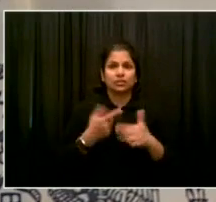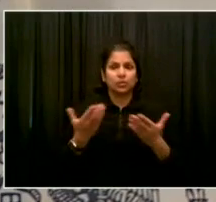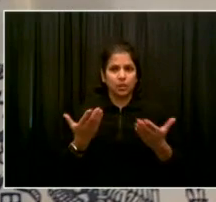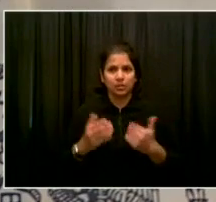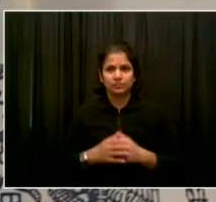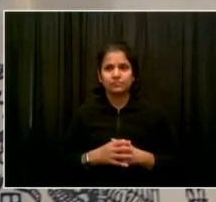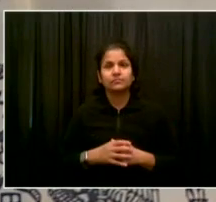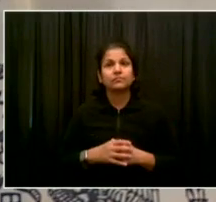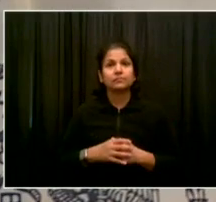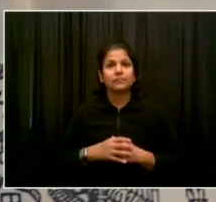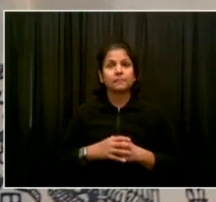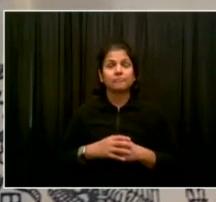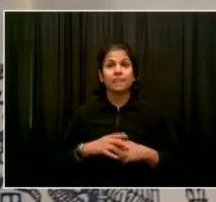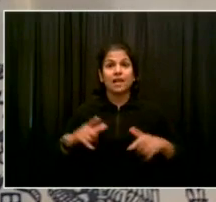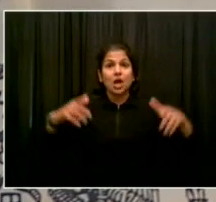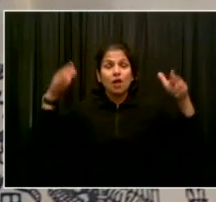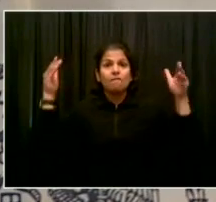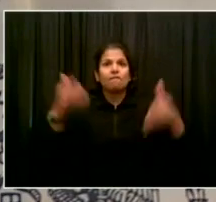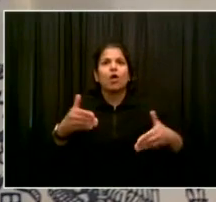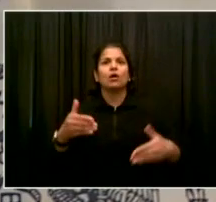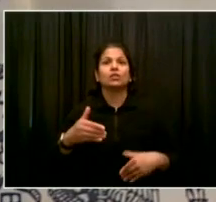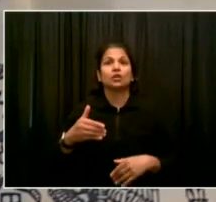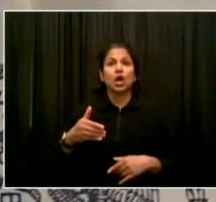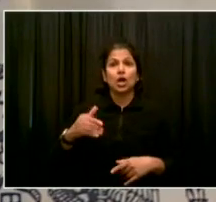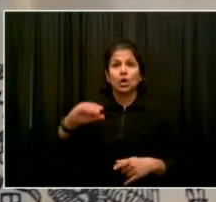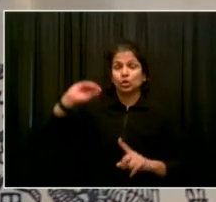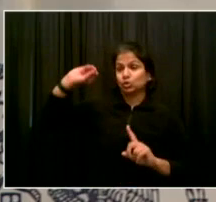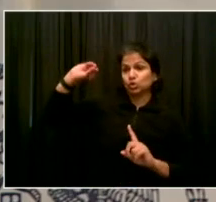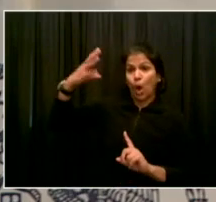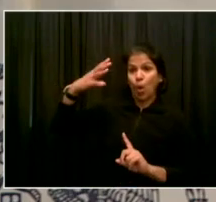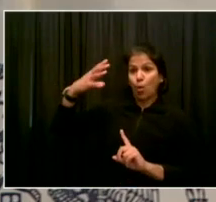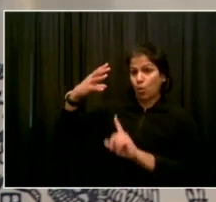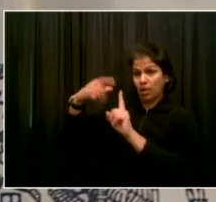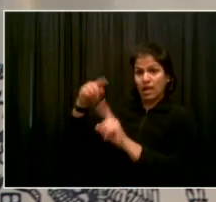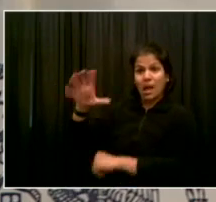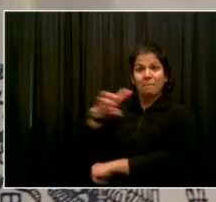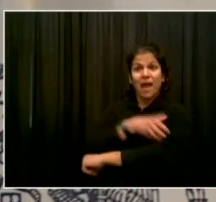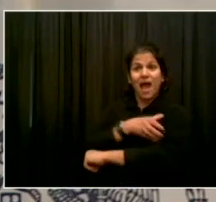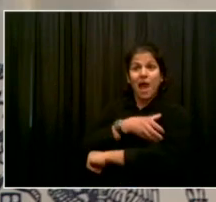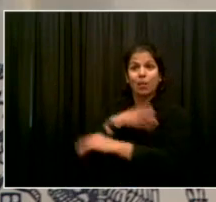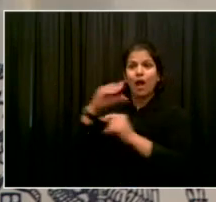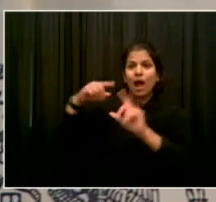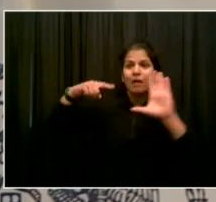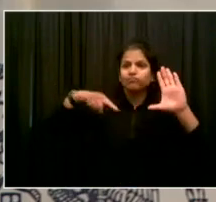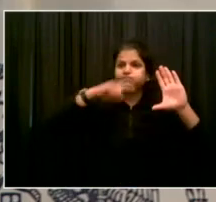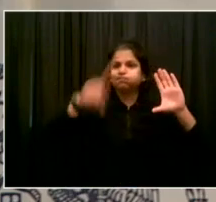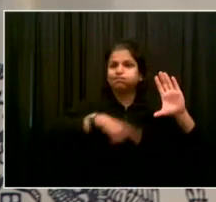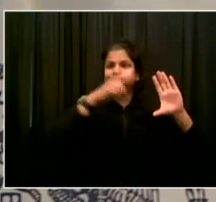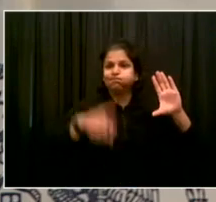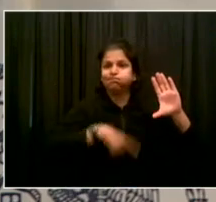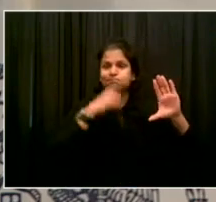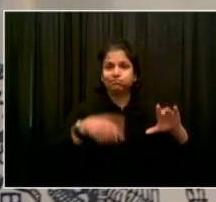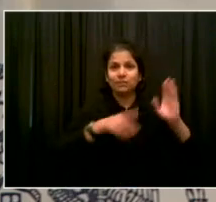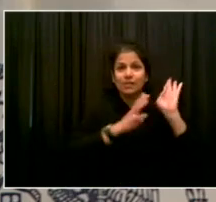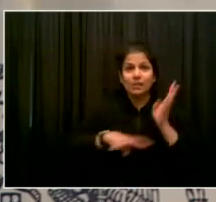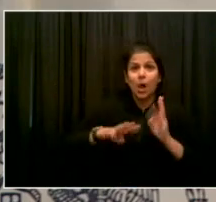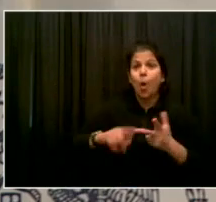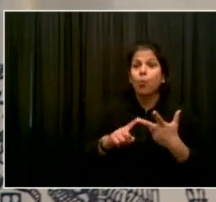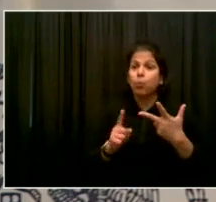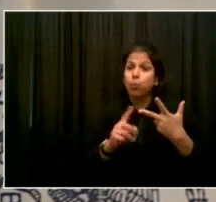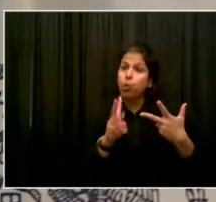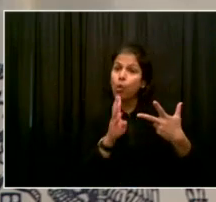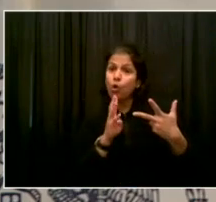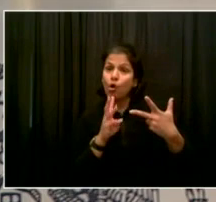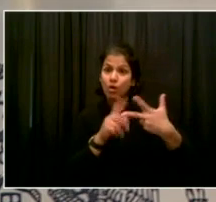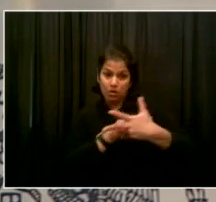solar power, wind power, and hydropower, increasing the supply for New York City. That means for